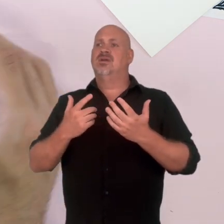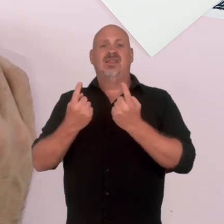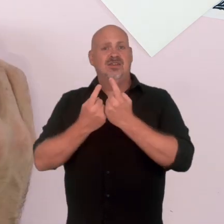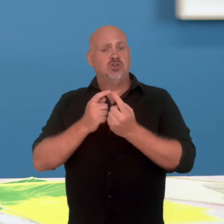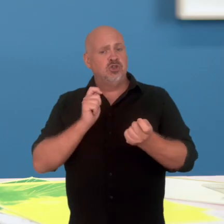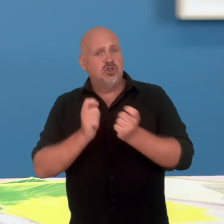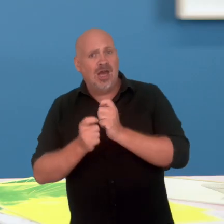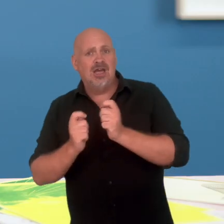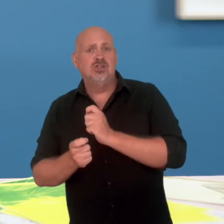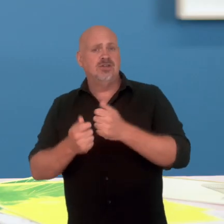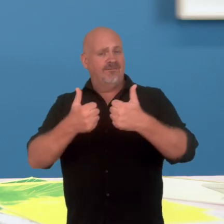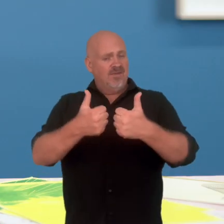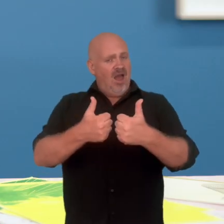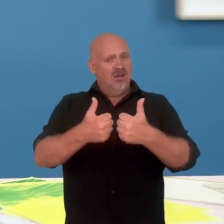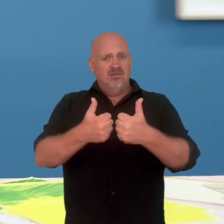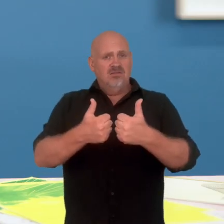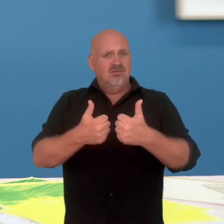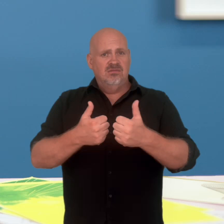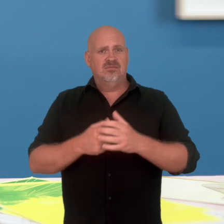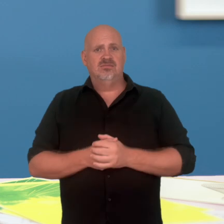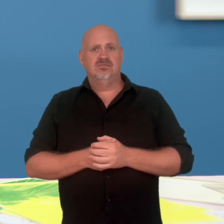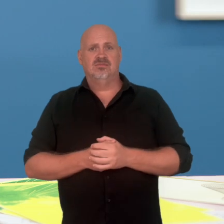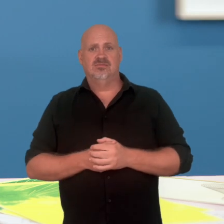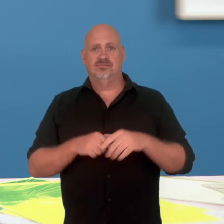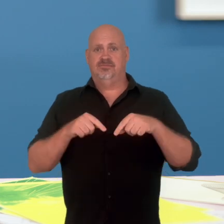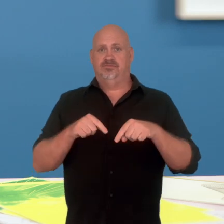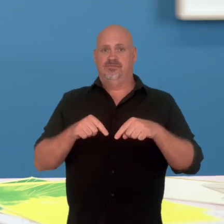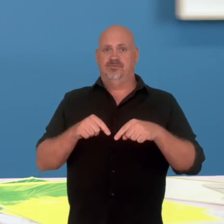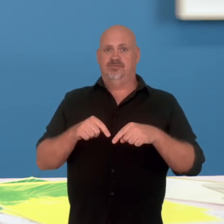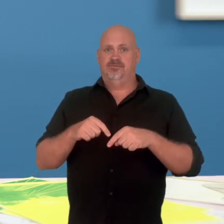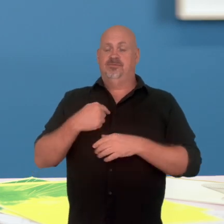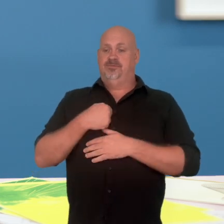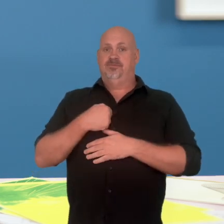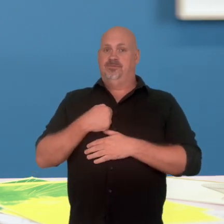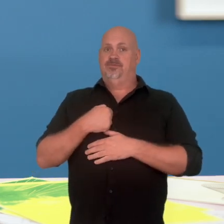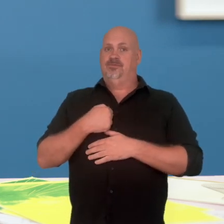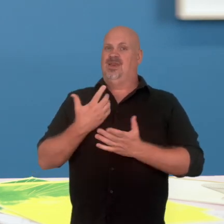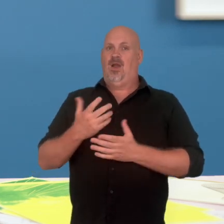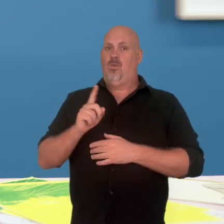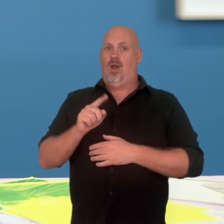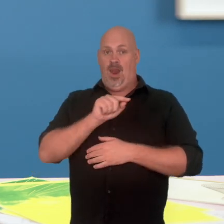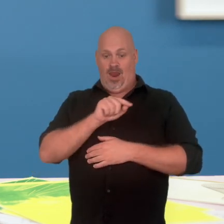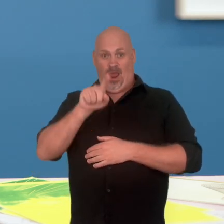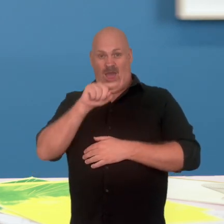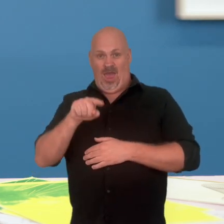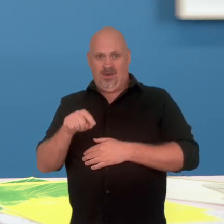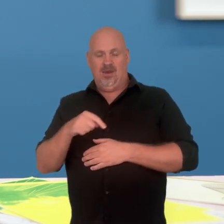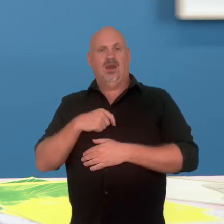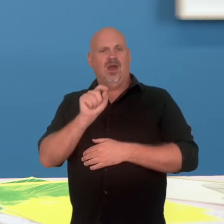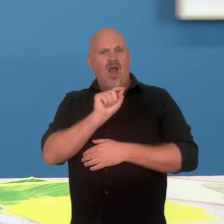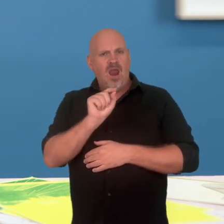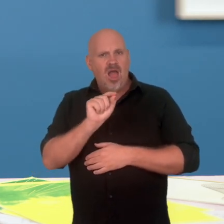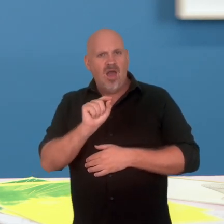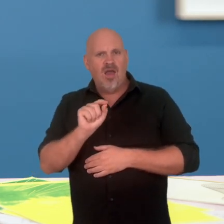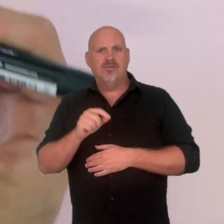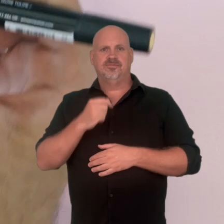it. So in this instance, I'm going to color the line itself so that I have a bit of space to plan